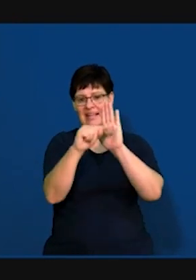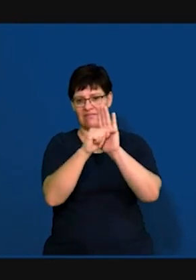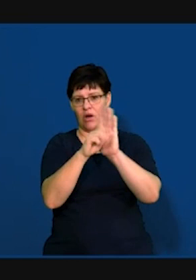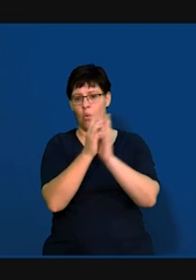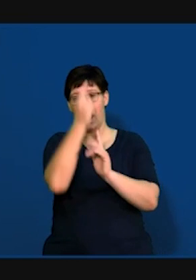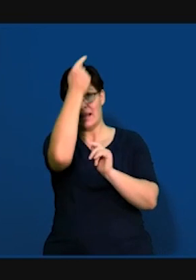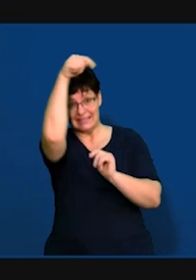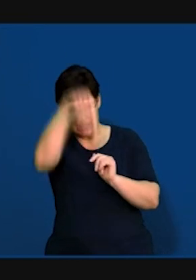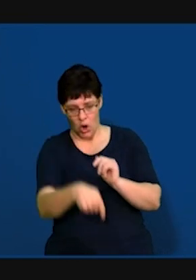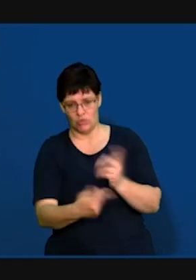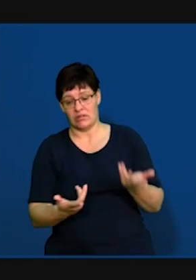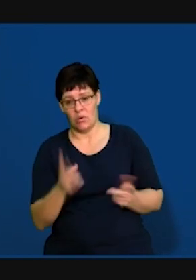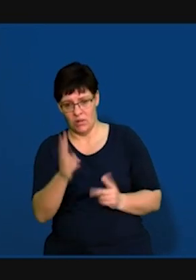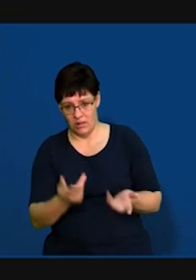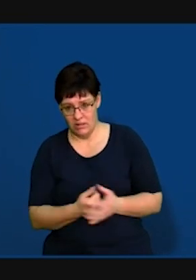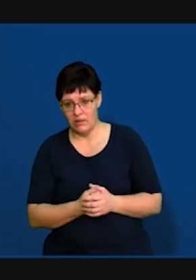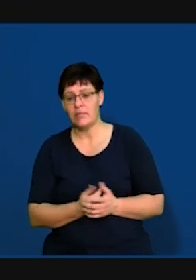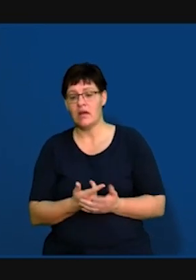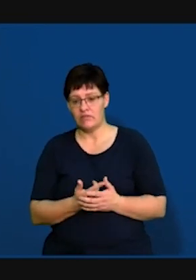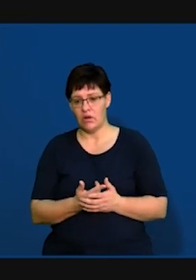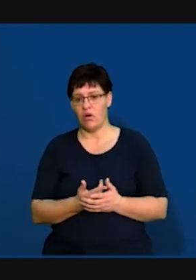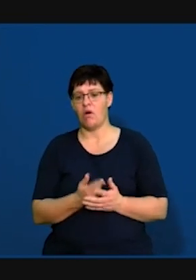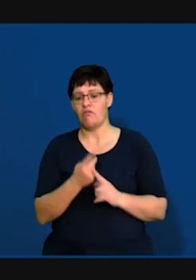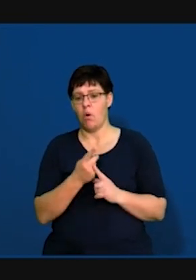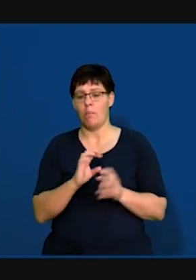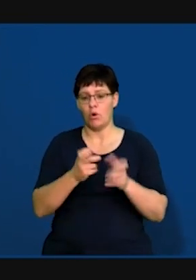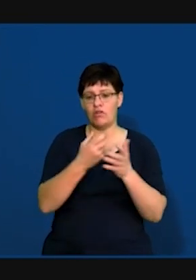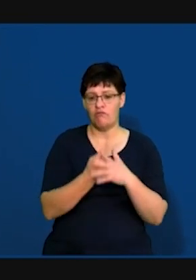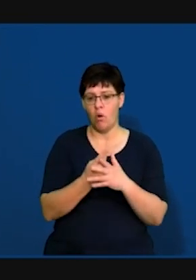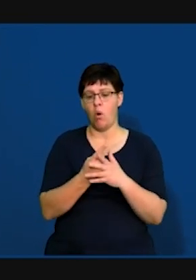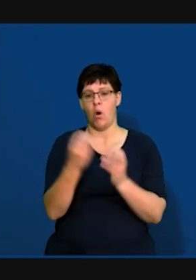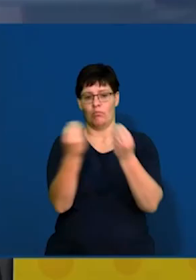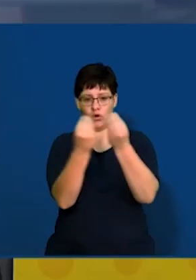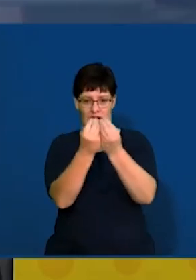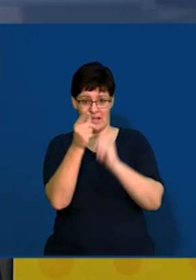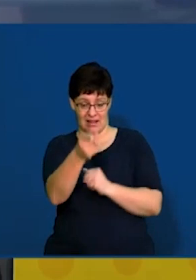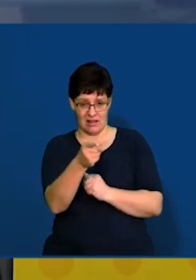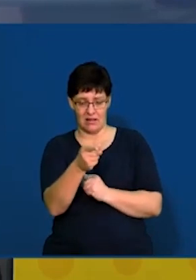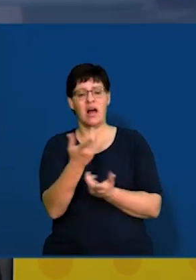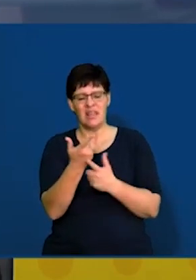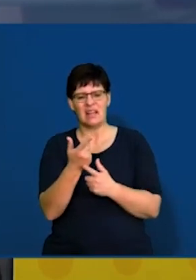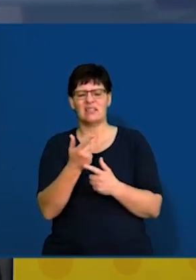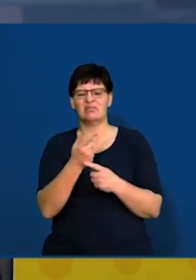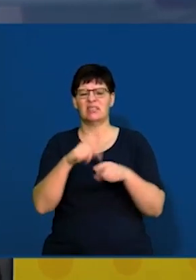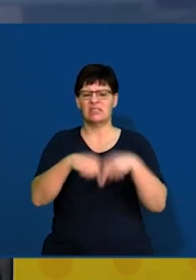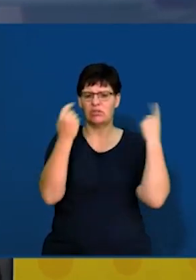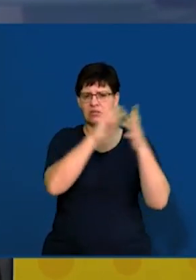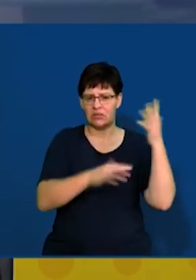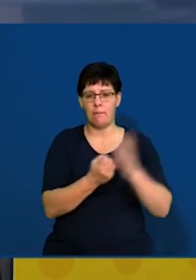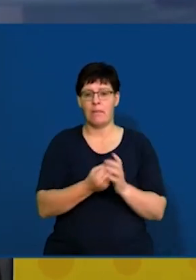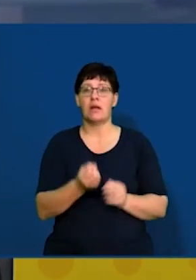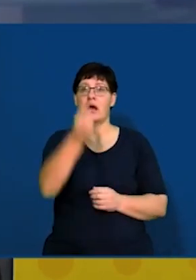Now, also revise graphs of motion for a projectile. So these are different scenarios. It can be an object